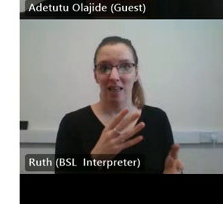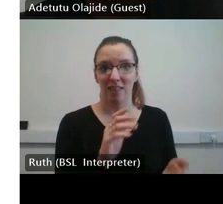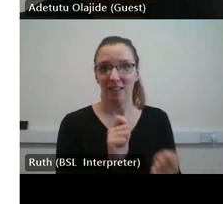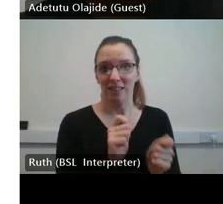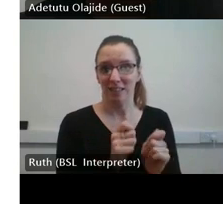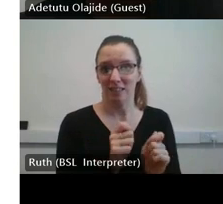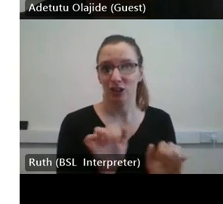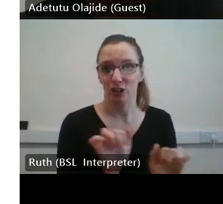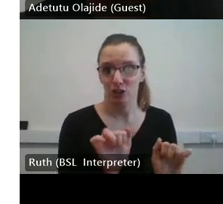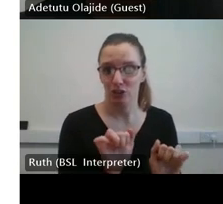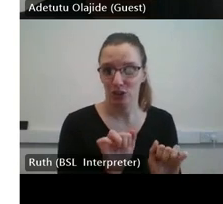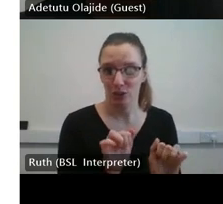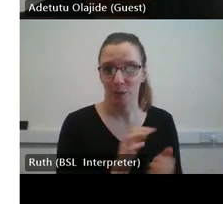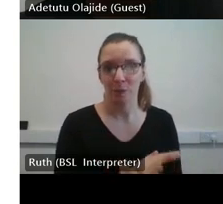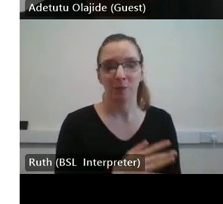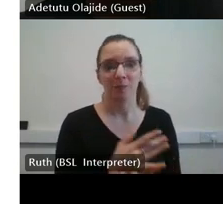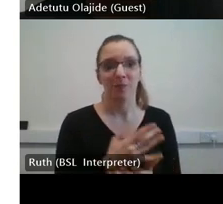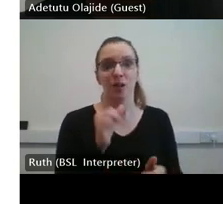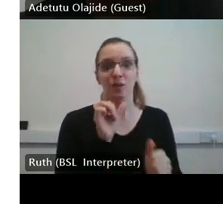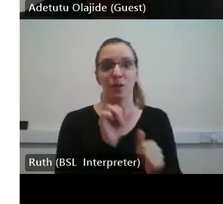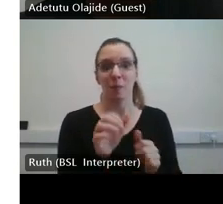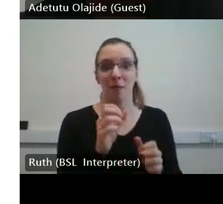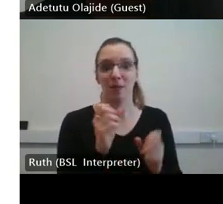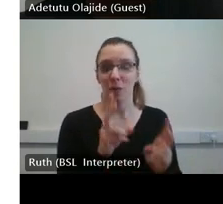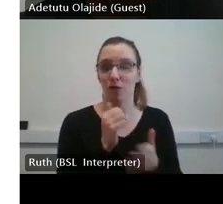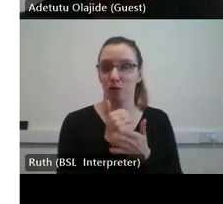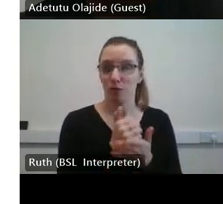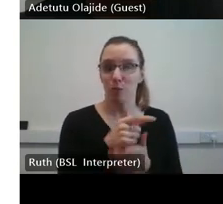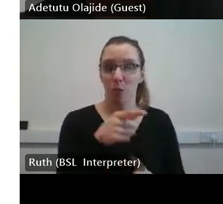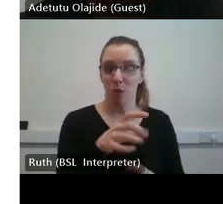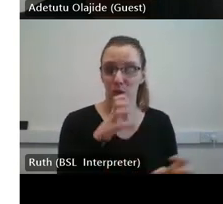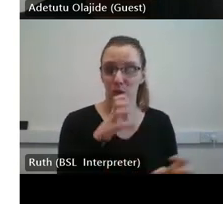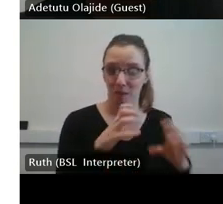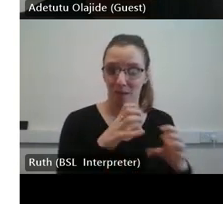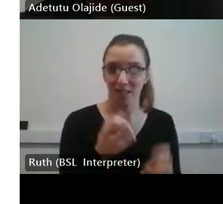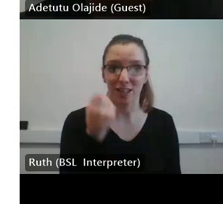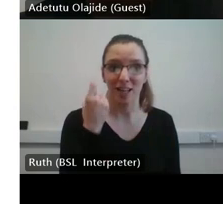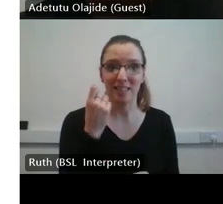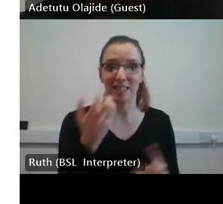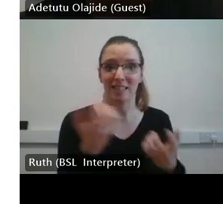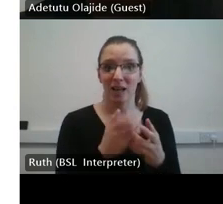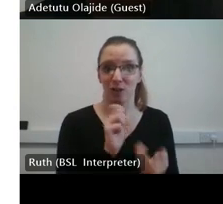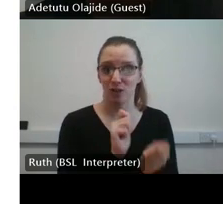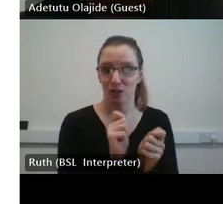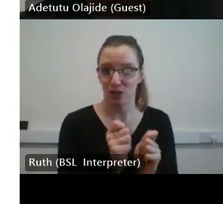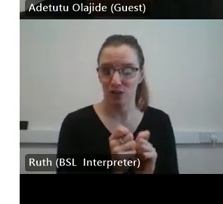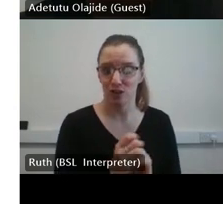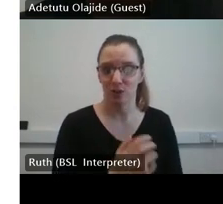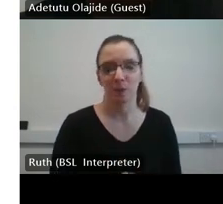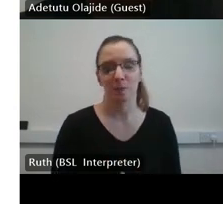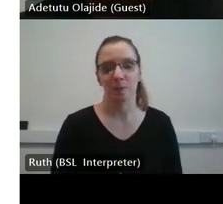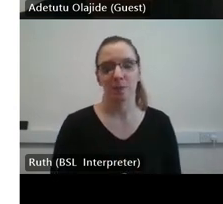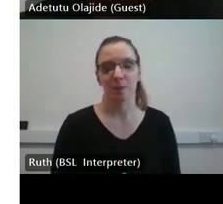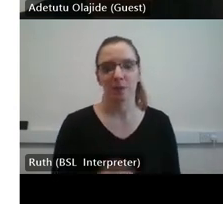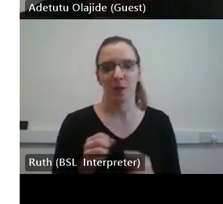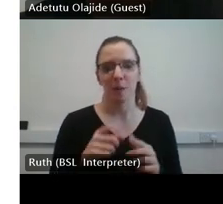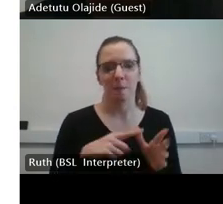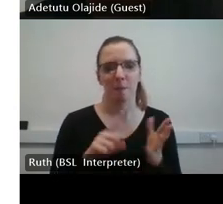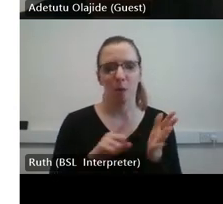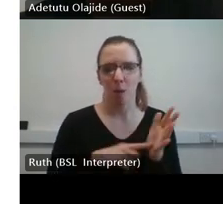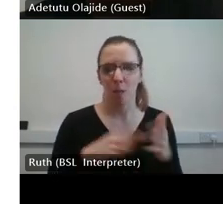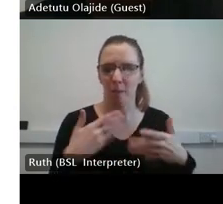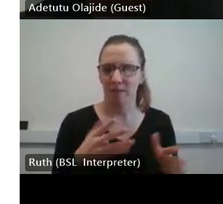approach to support those conversations, and I think understand what the adjustments would be. I think, Paul, it's what you were saying sometimes, that you'll